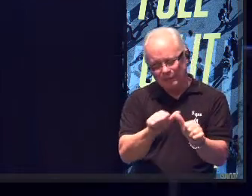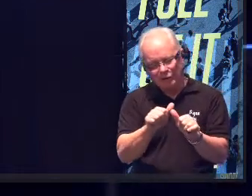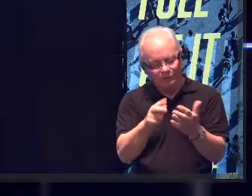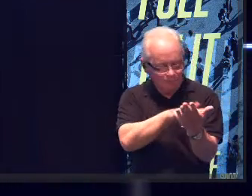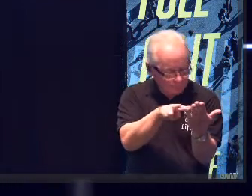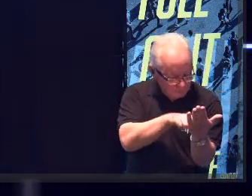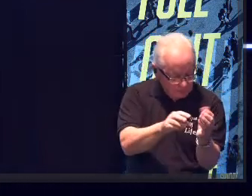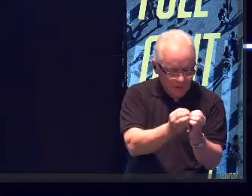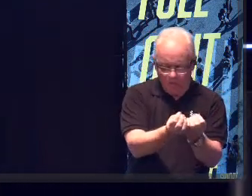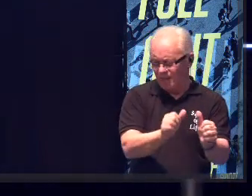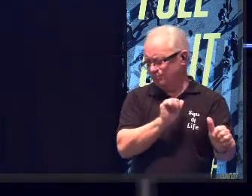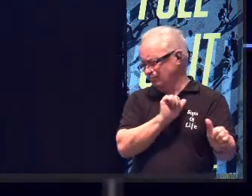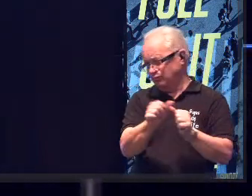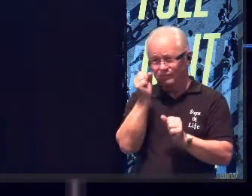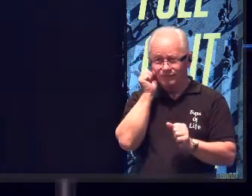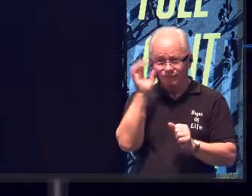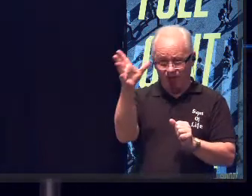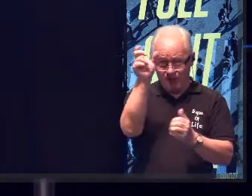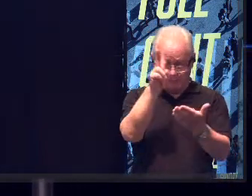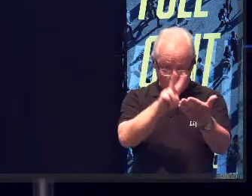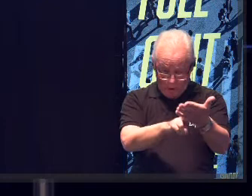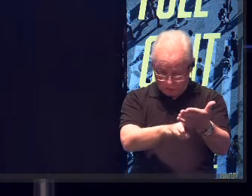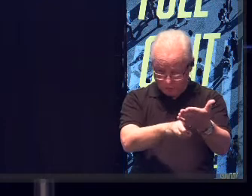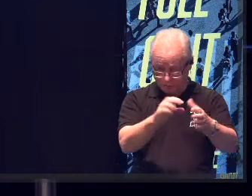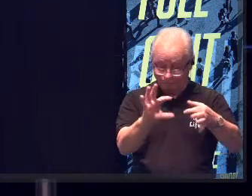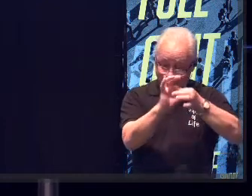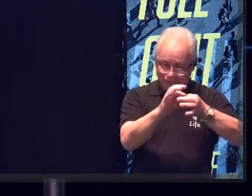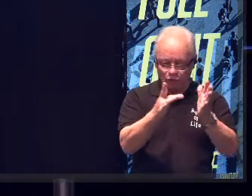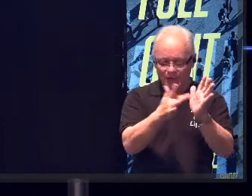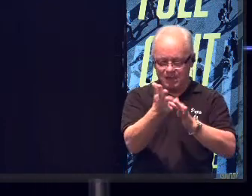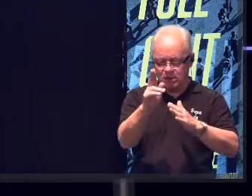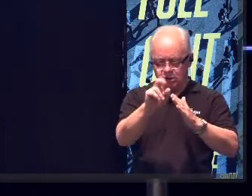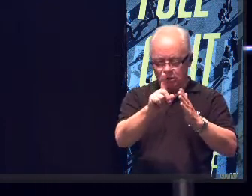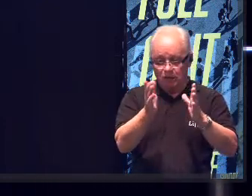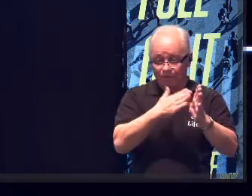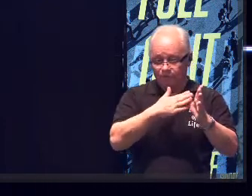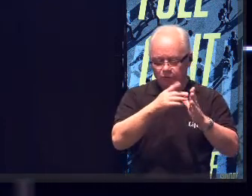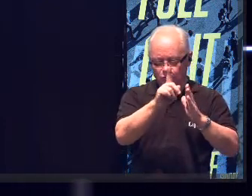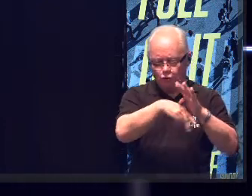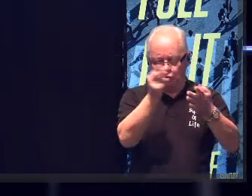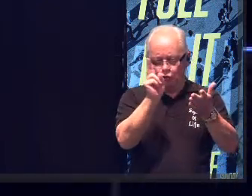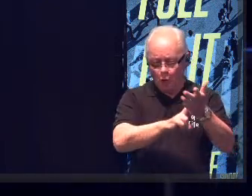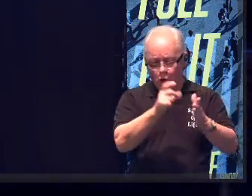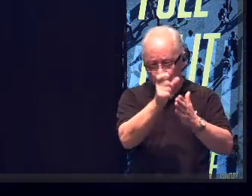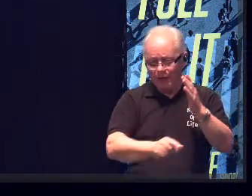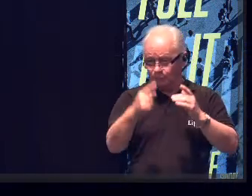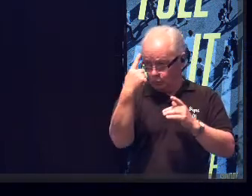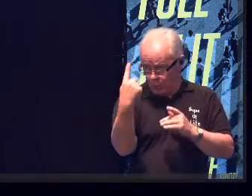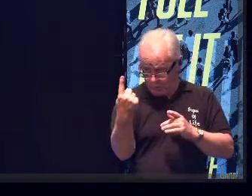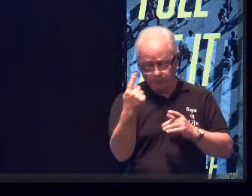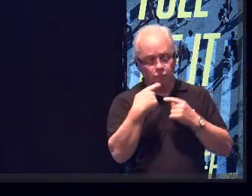One of the most well-known passages of scripture about Jesus. John chapter 1, the Gospel of John chapter